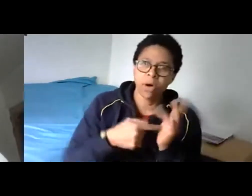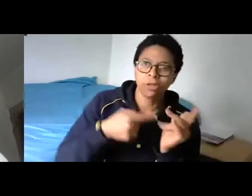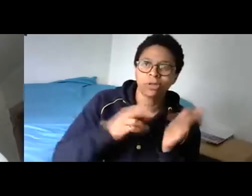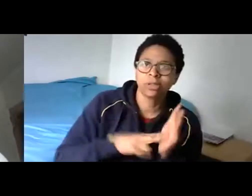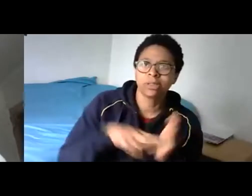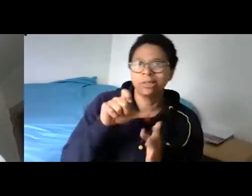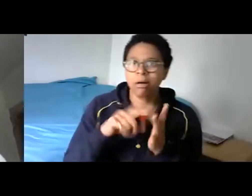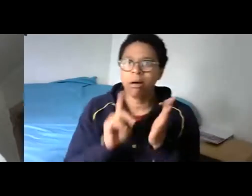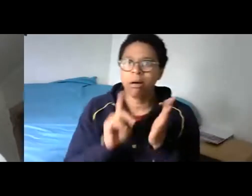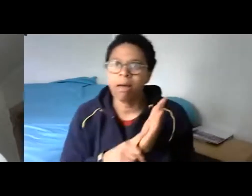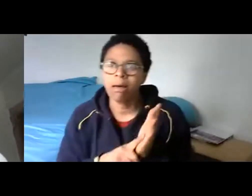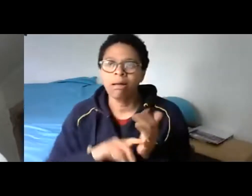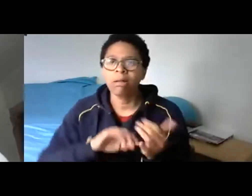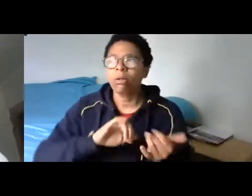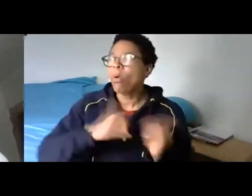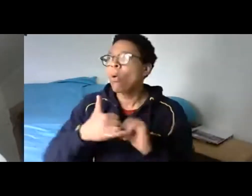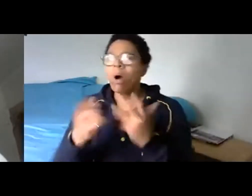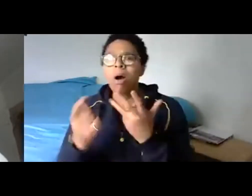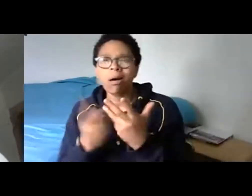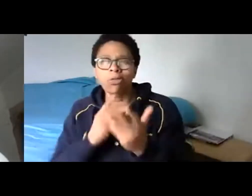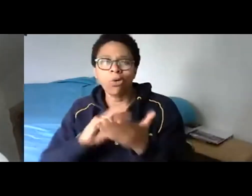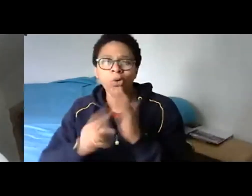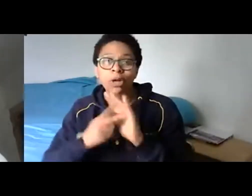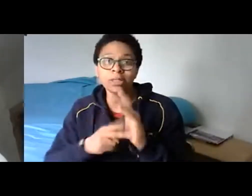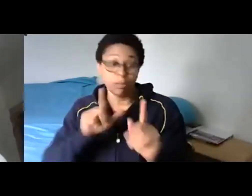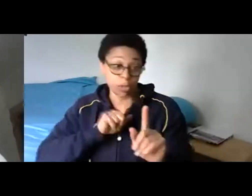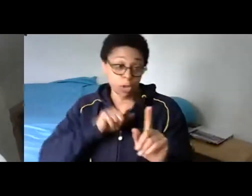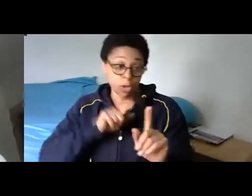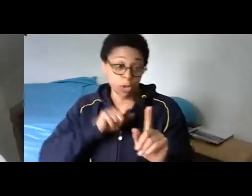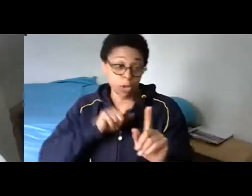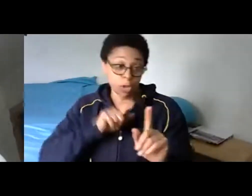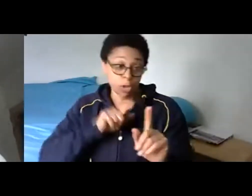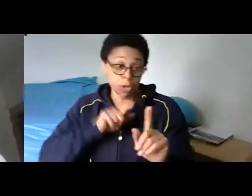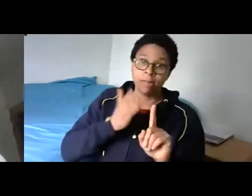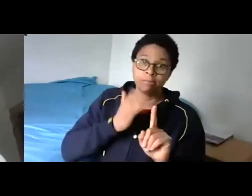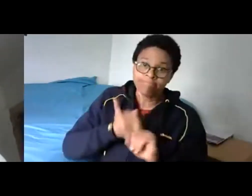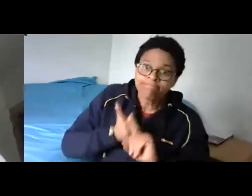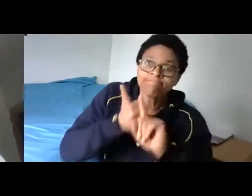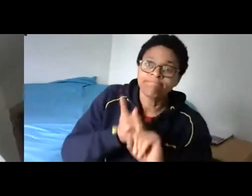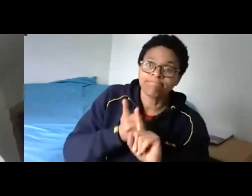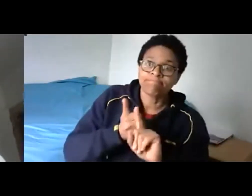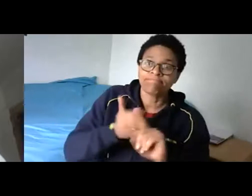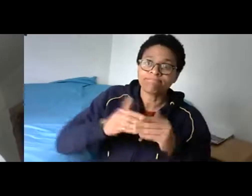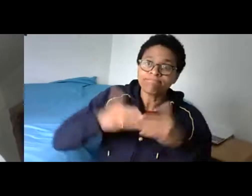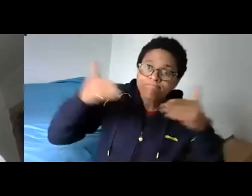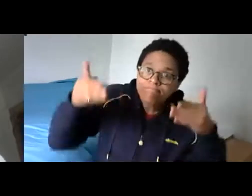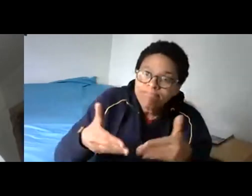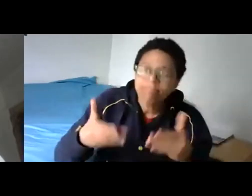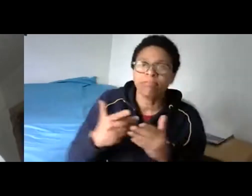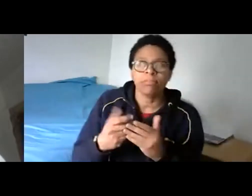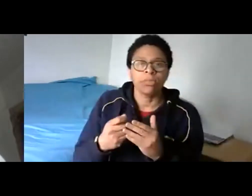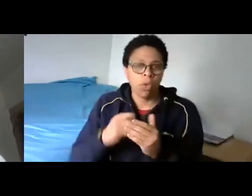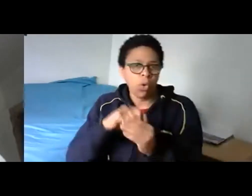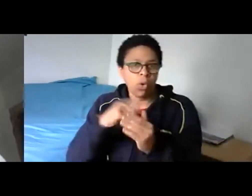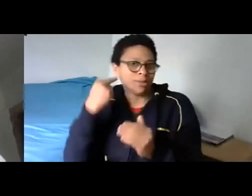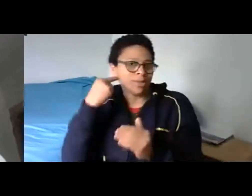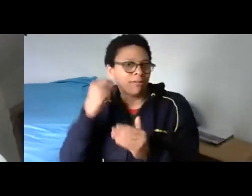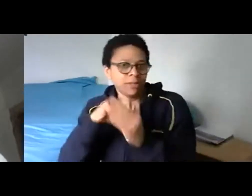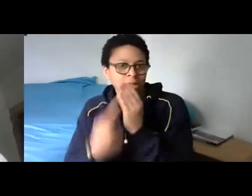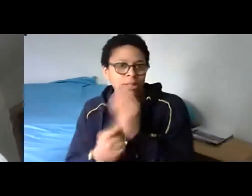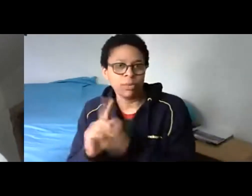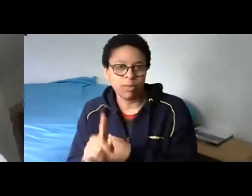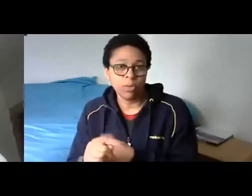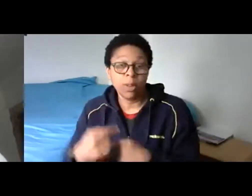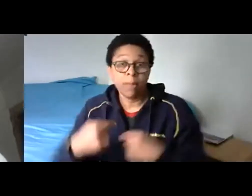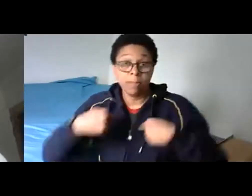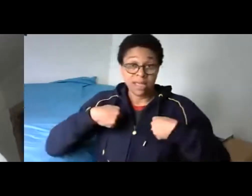a lawyer by the background, although I don't do practice law at the moment. I'm